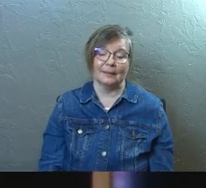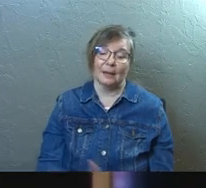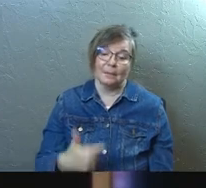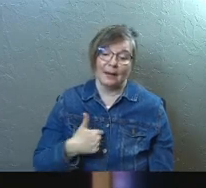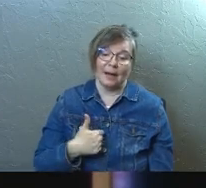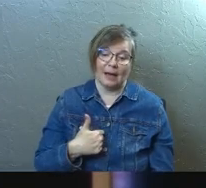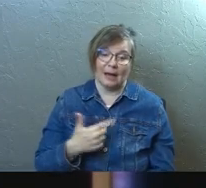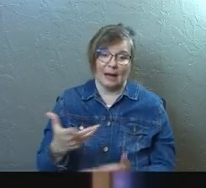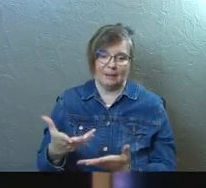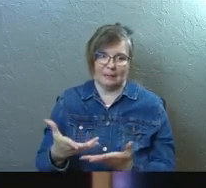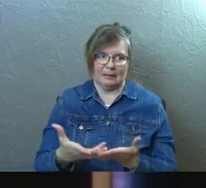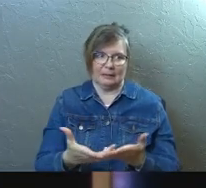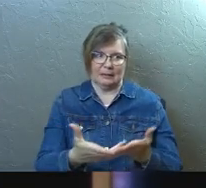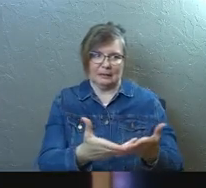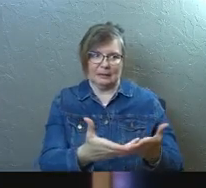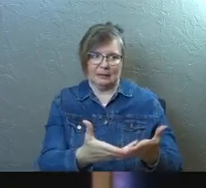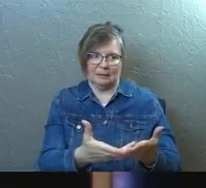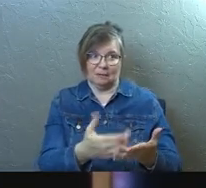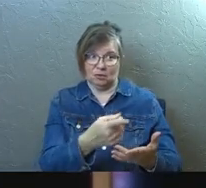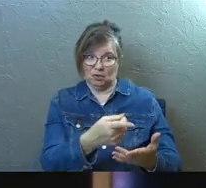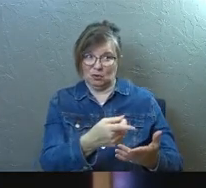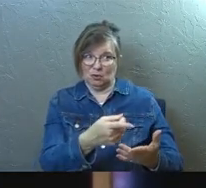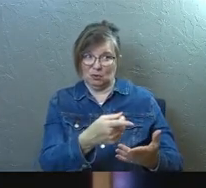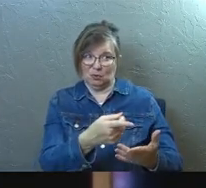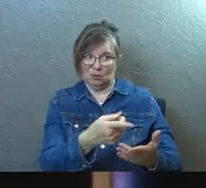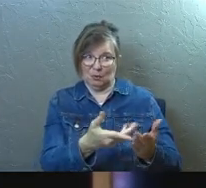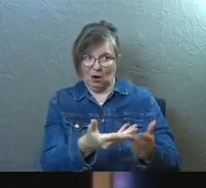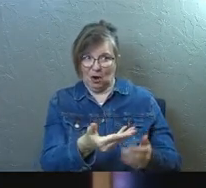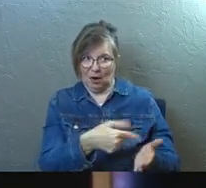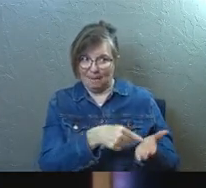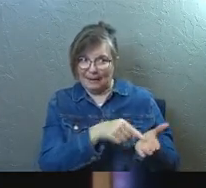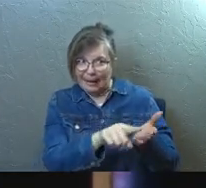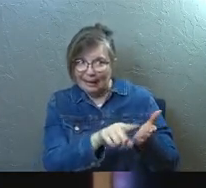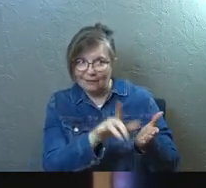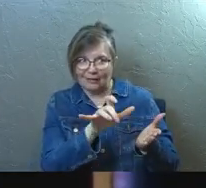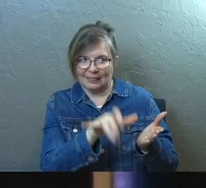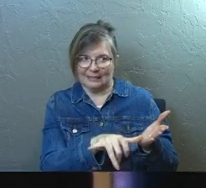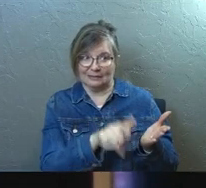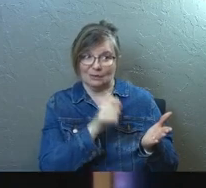But I'm handing her off and I'm like, you're hired hands, no offense.